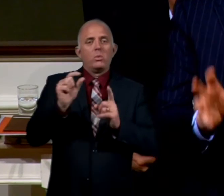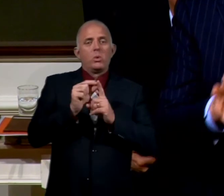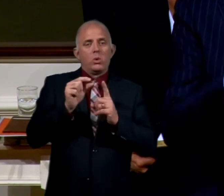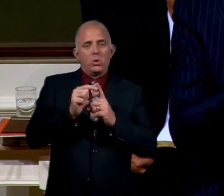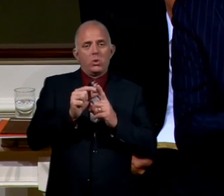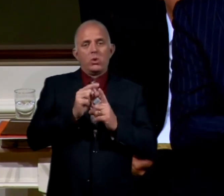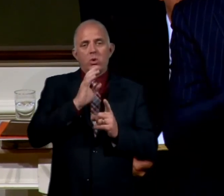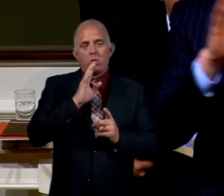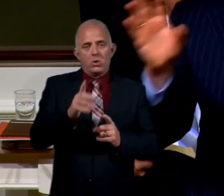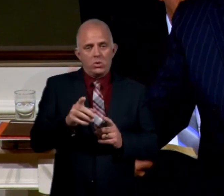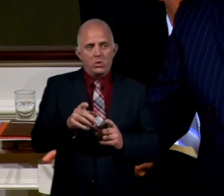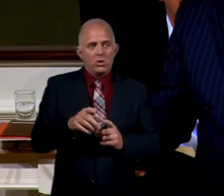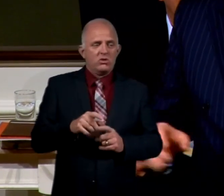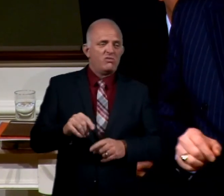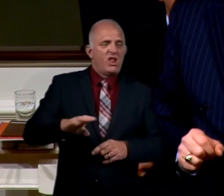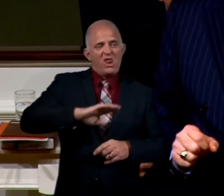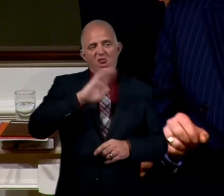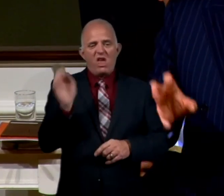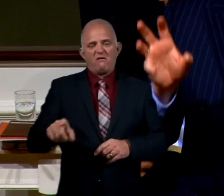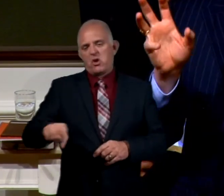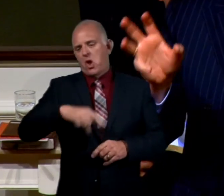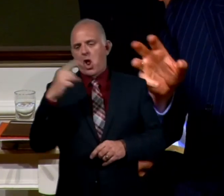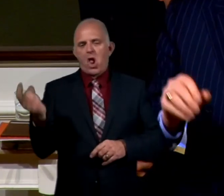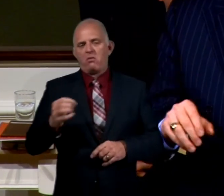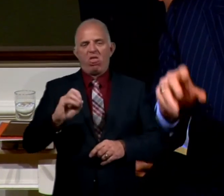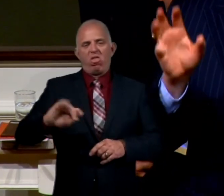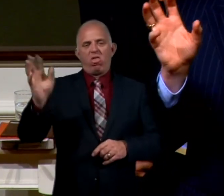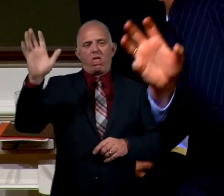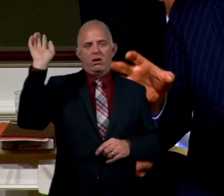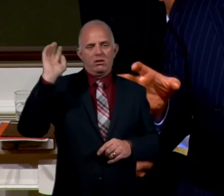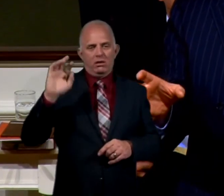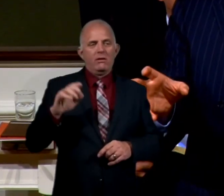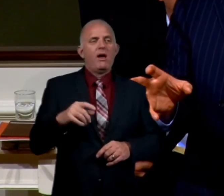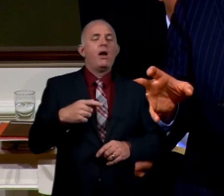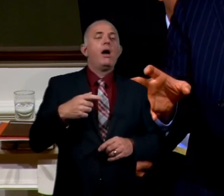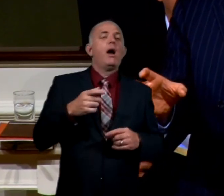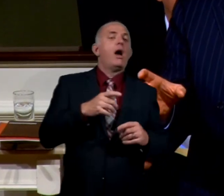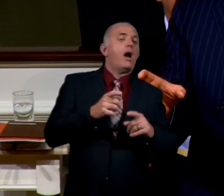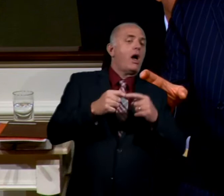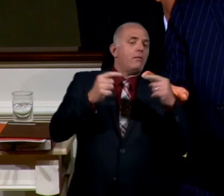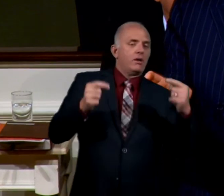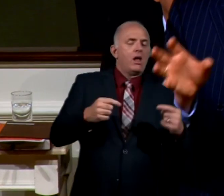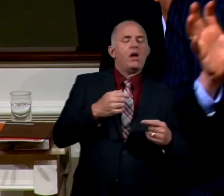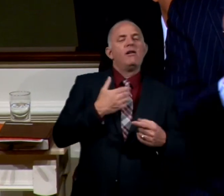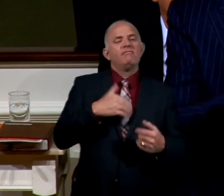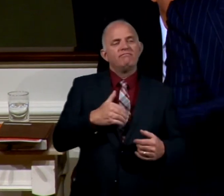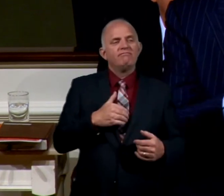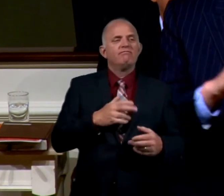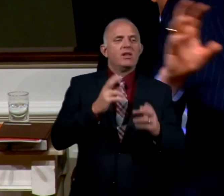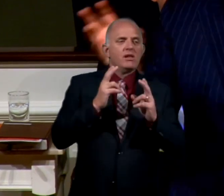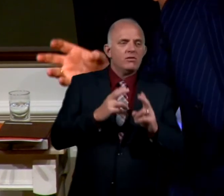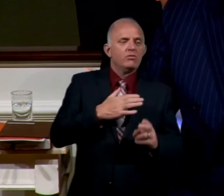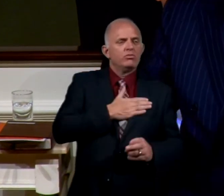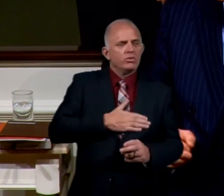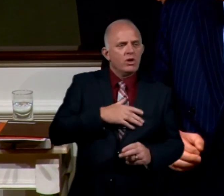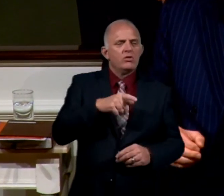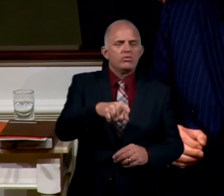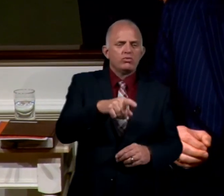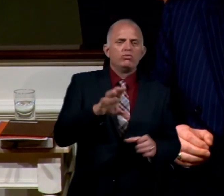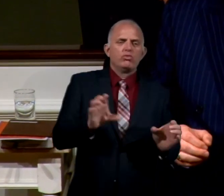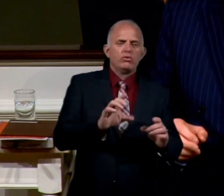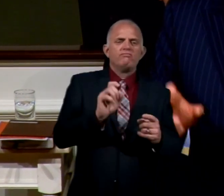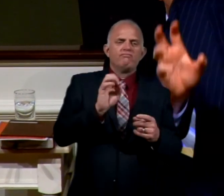well, you always, da, da, da, but you can also say, I admire this about you. Catch them doing